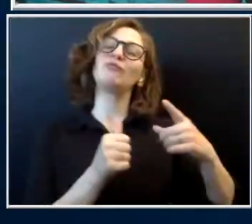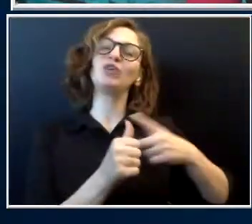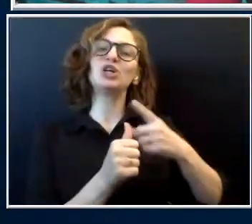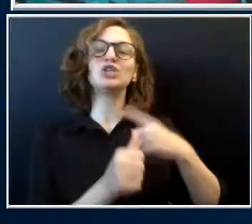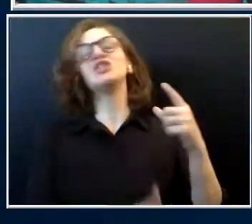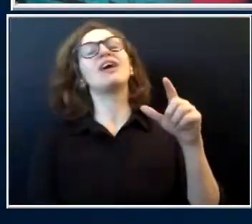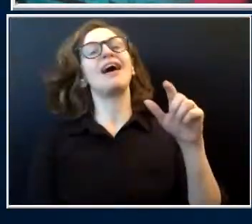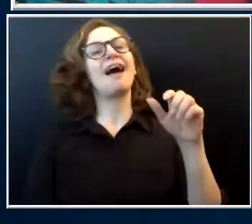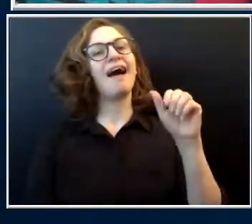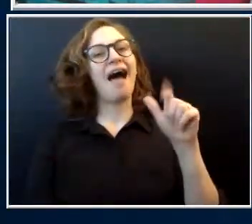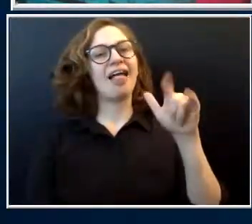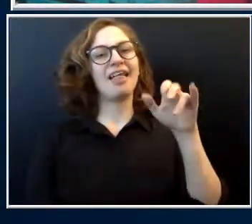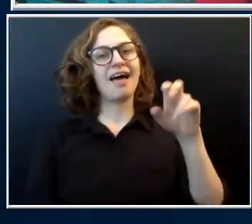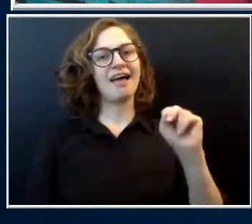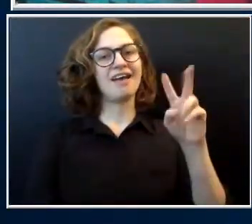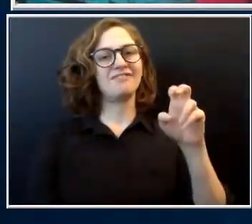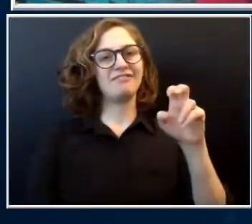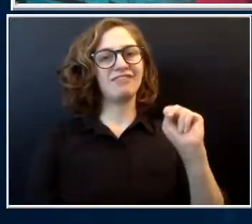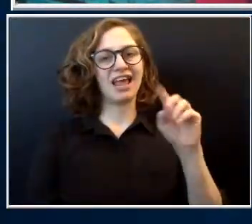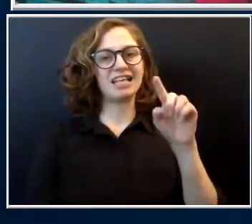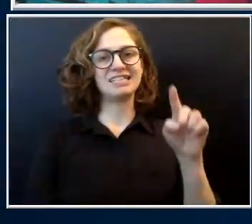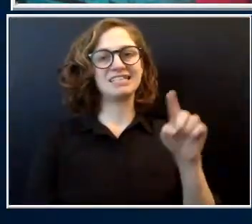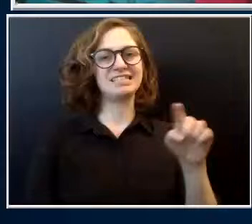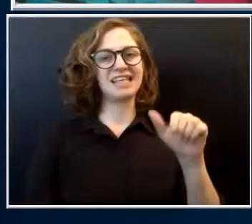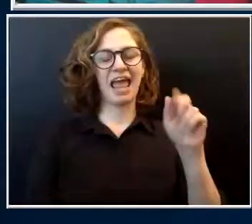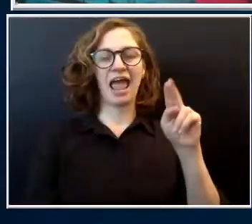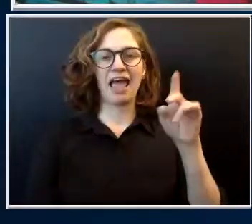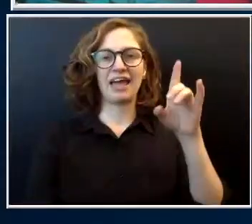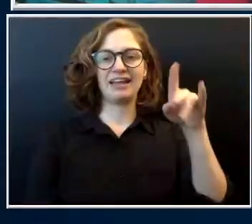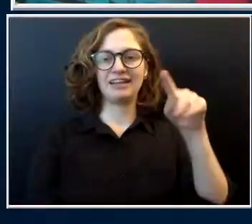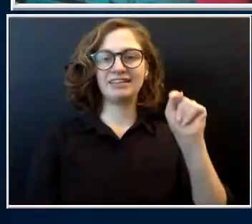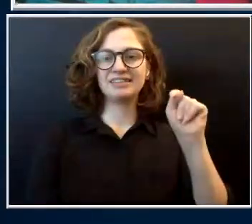right now. Alan, where are you, and how is parking?